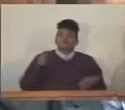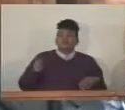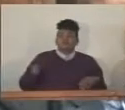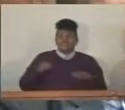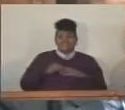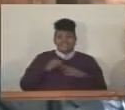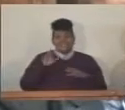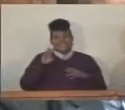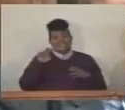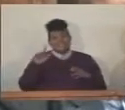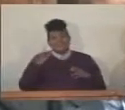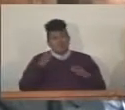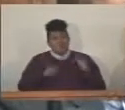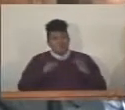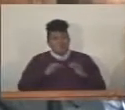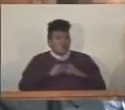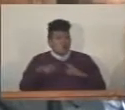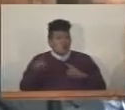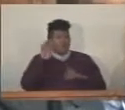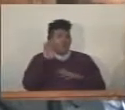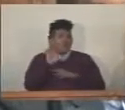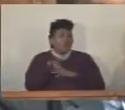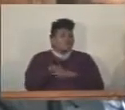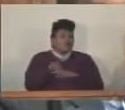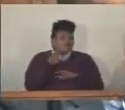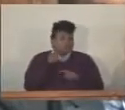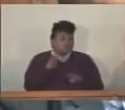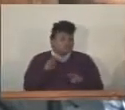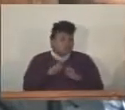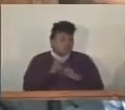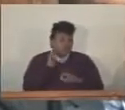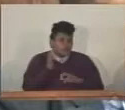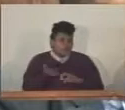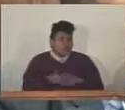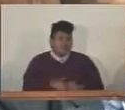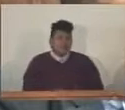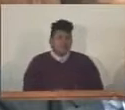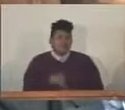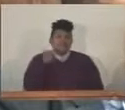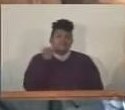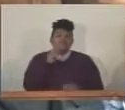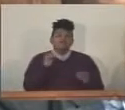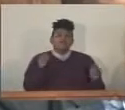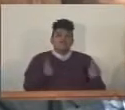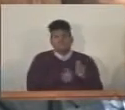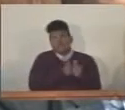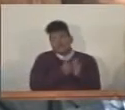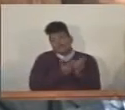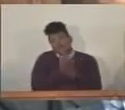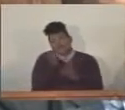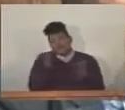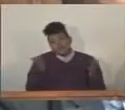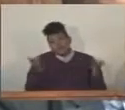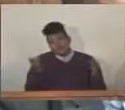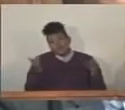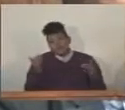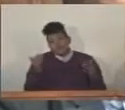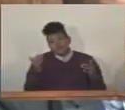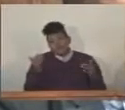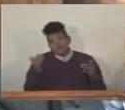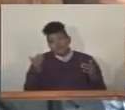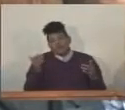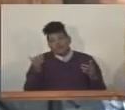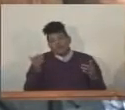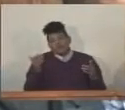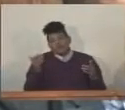affect the right which has been preserved? And I'm delighted to see that it has been here, where it says that it is no prejudice